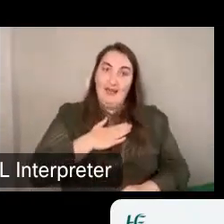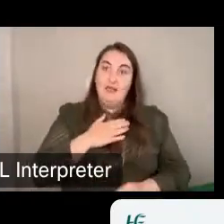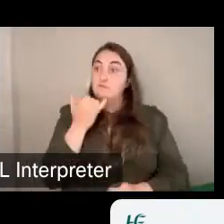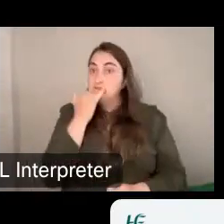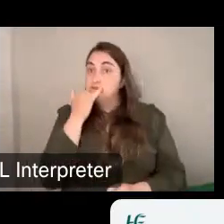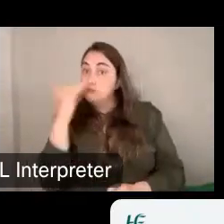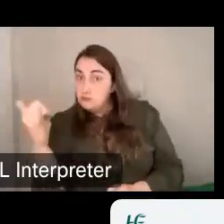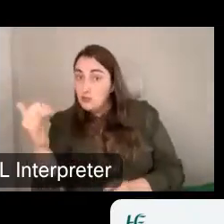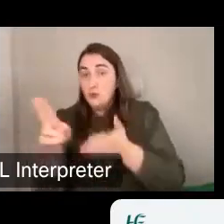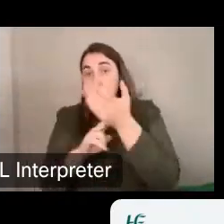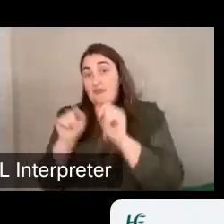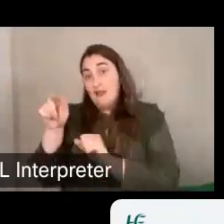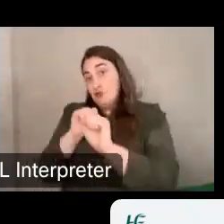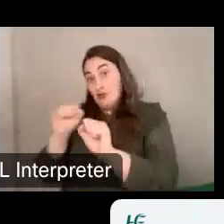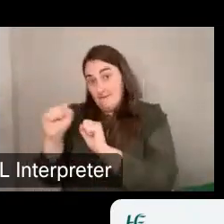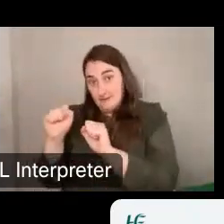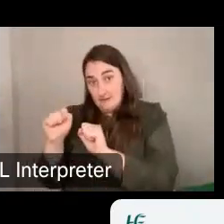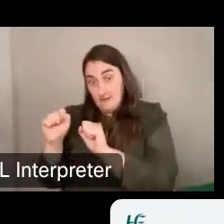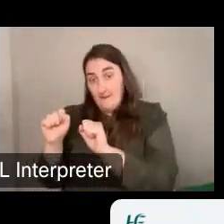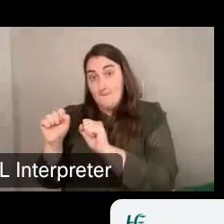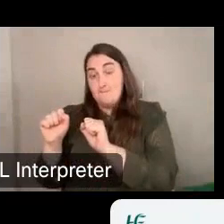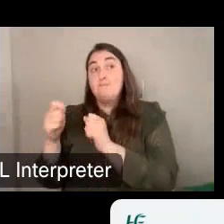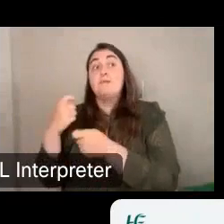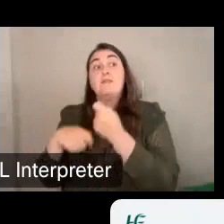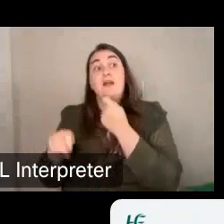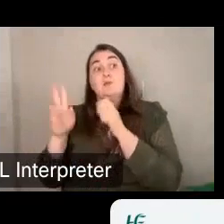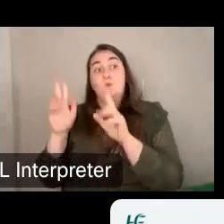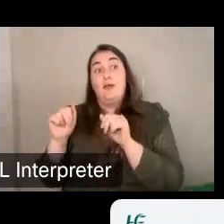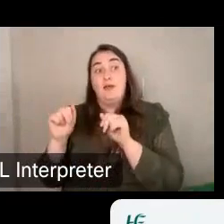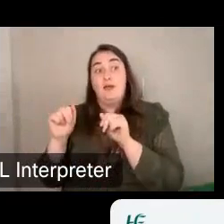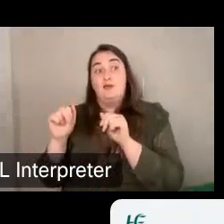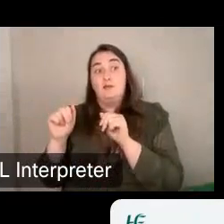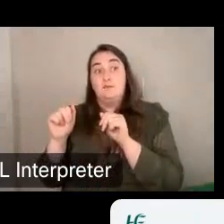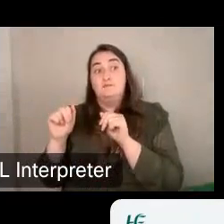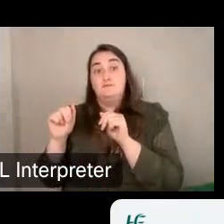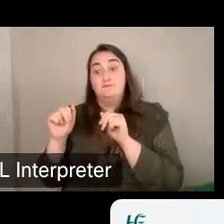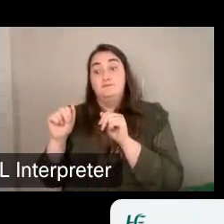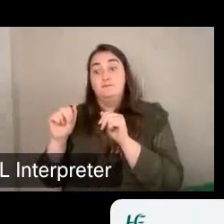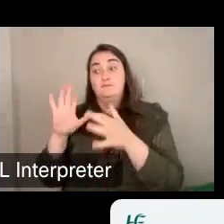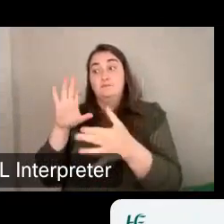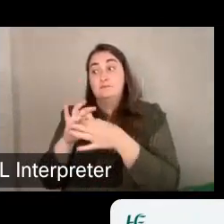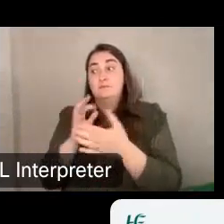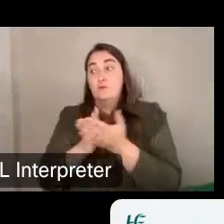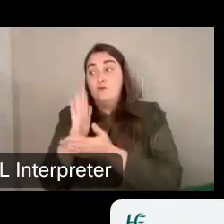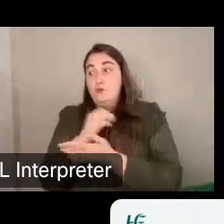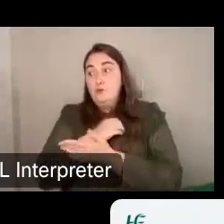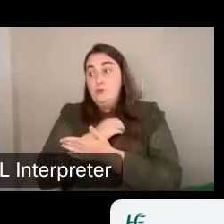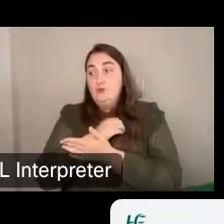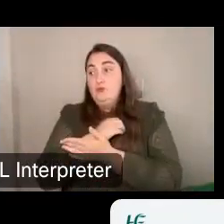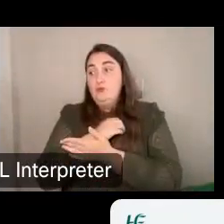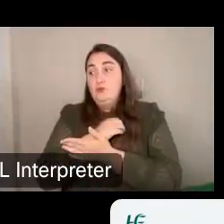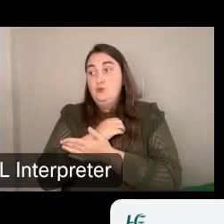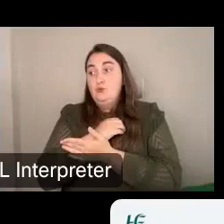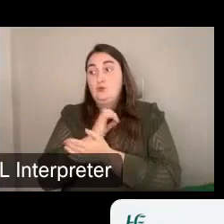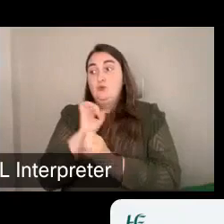our external service, then you will be linked through to their